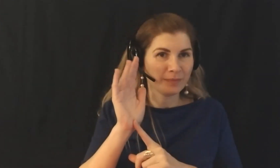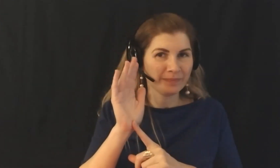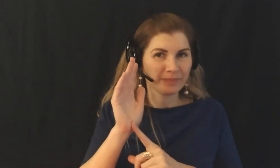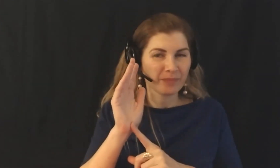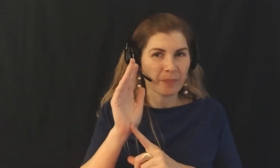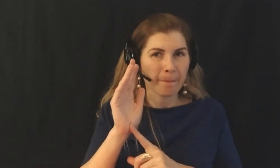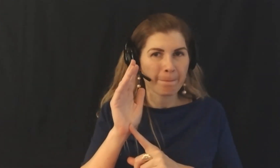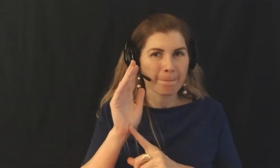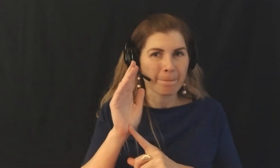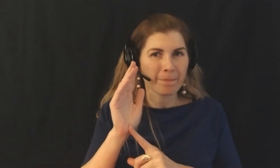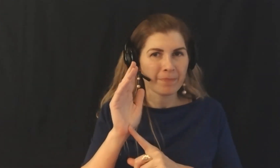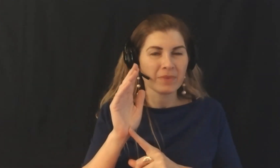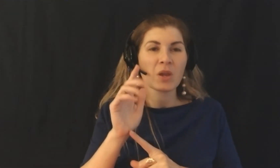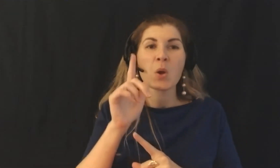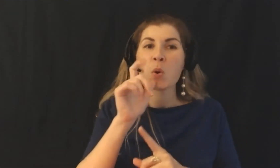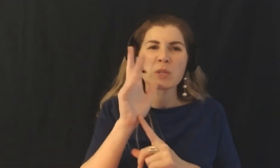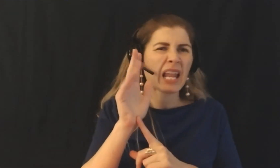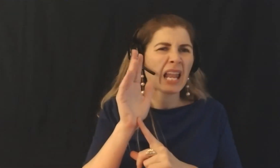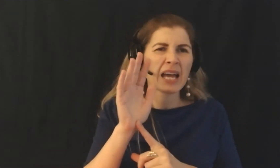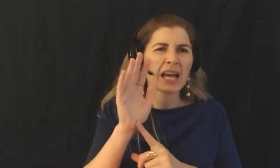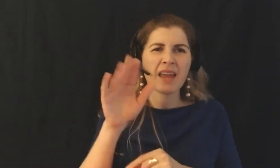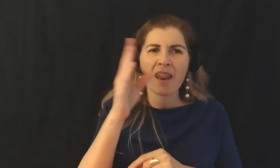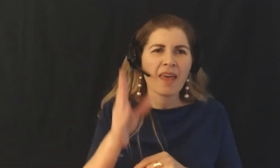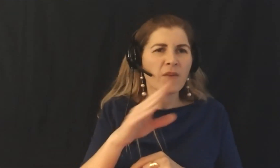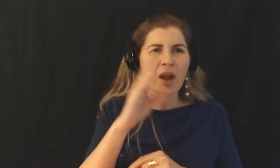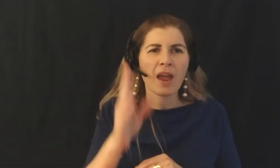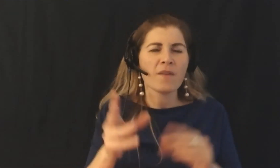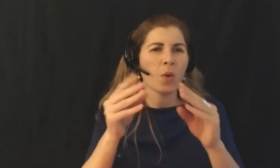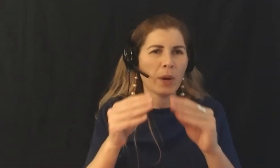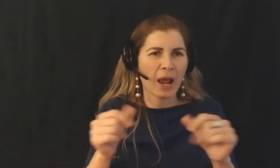whose light never, ever went out.